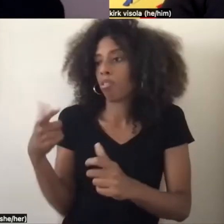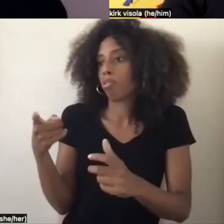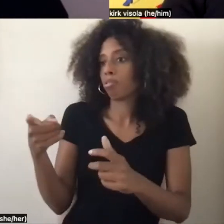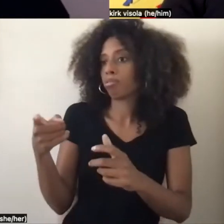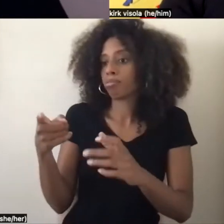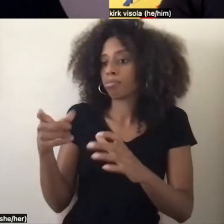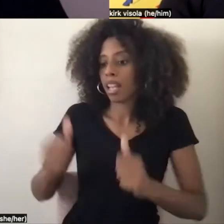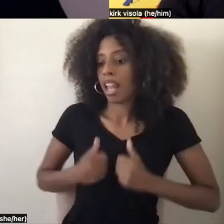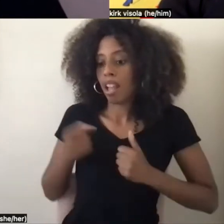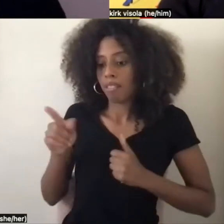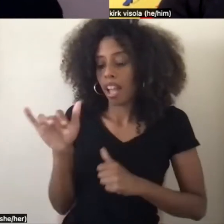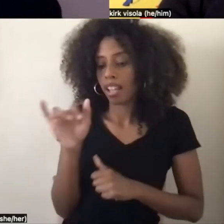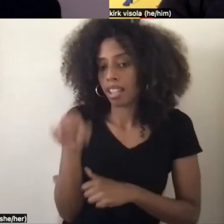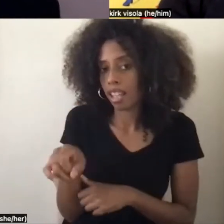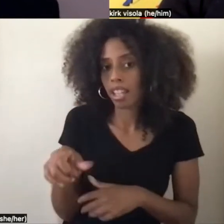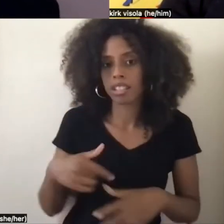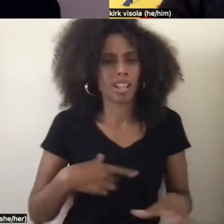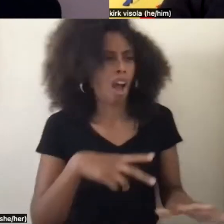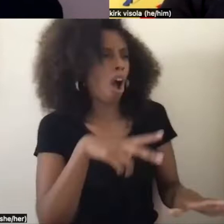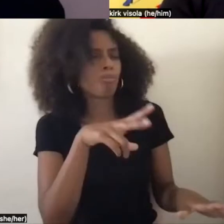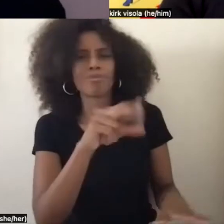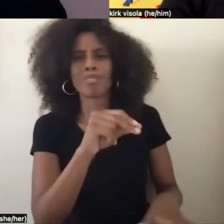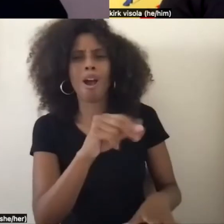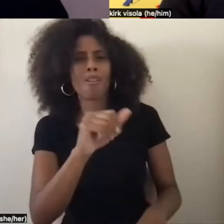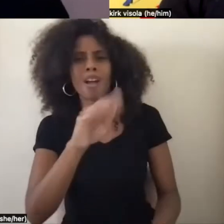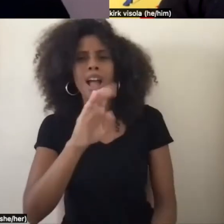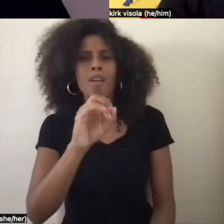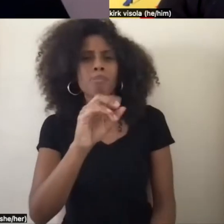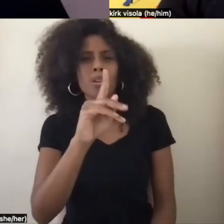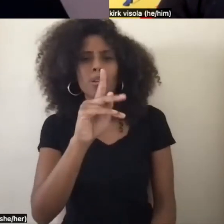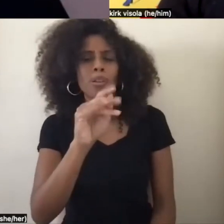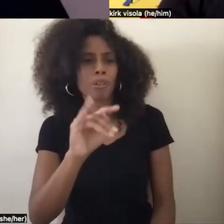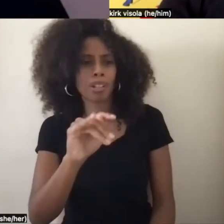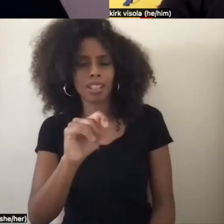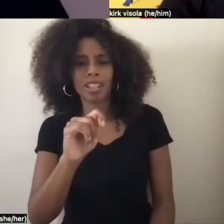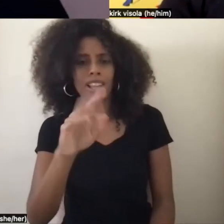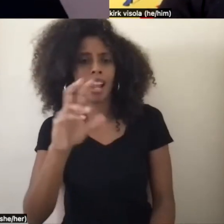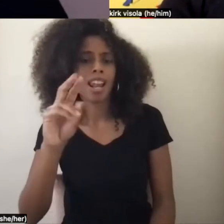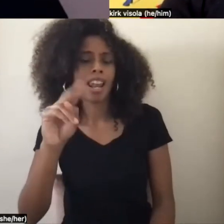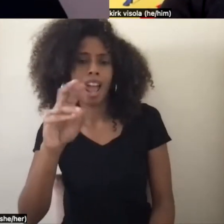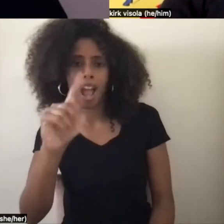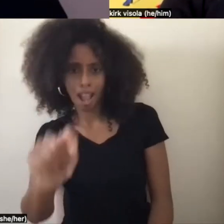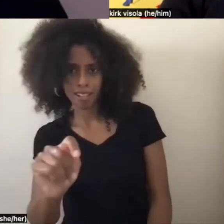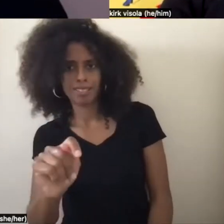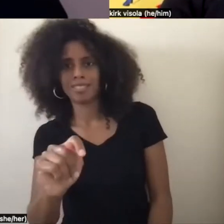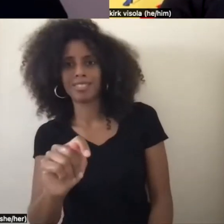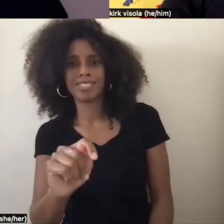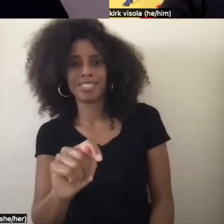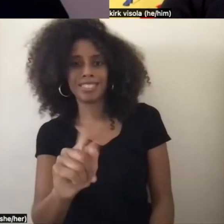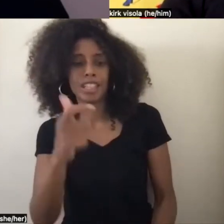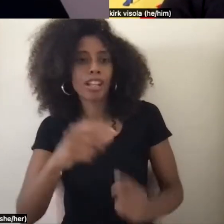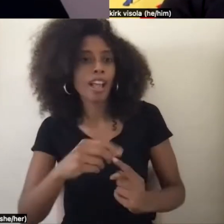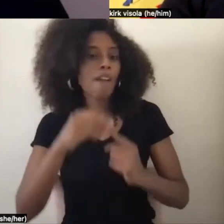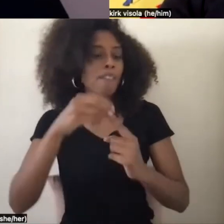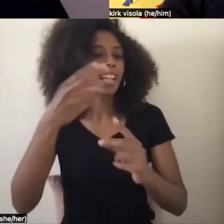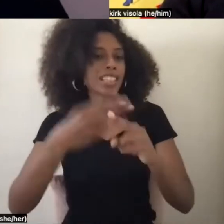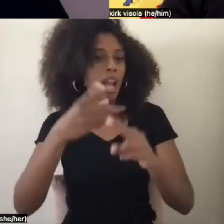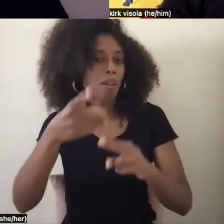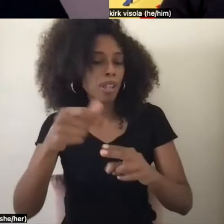just to reemphasize the name of this show. No, because they know. I've had people try